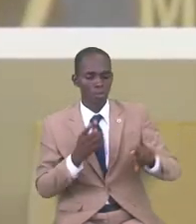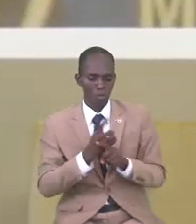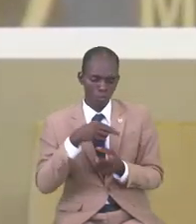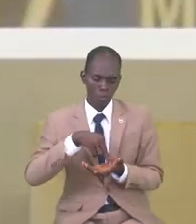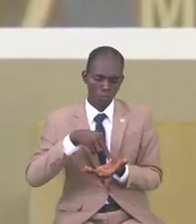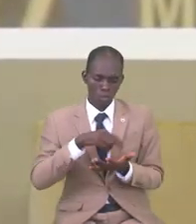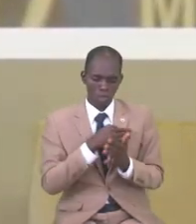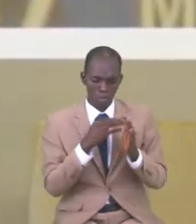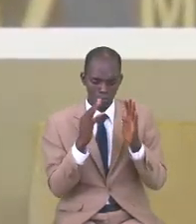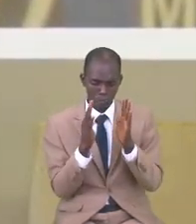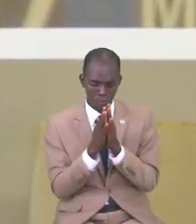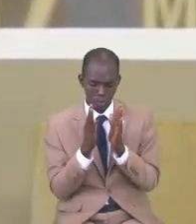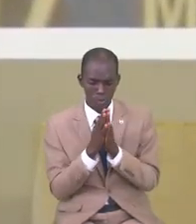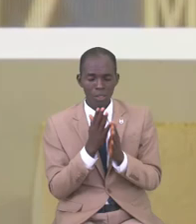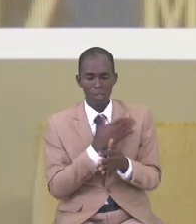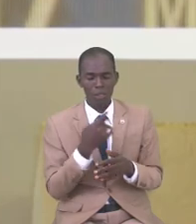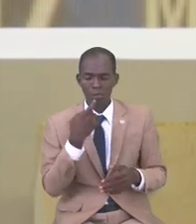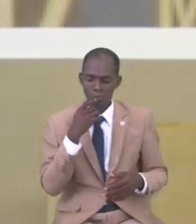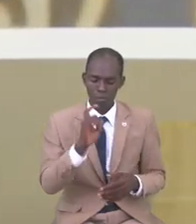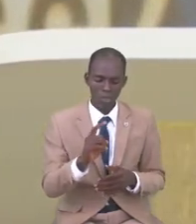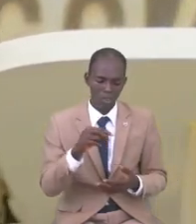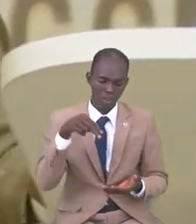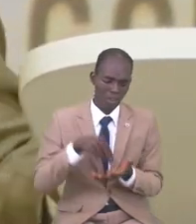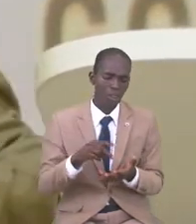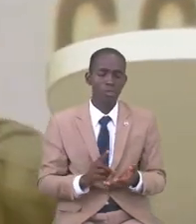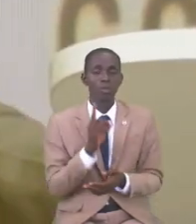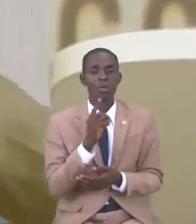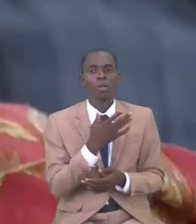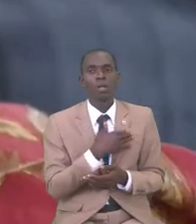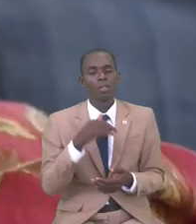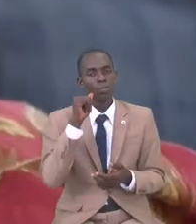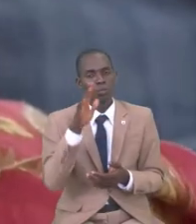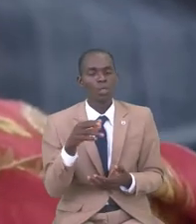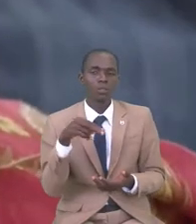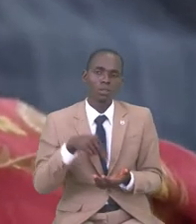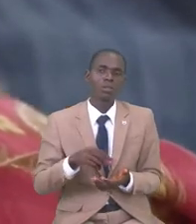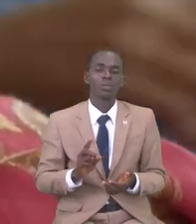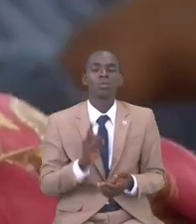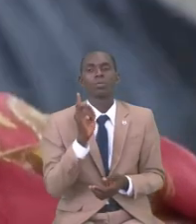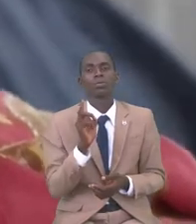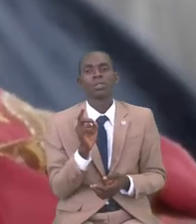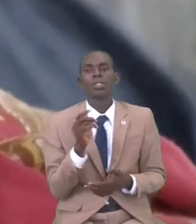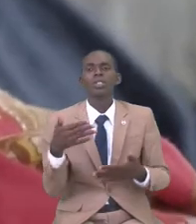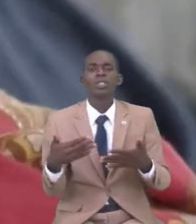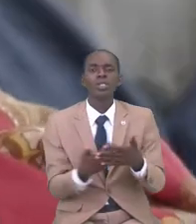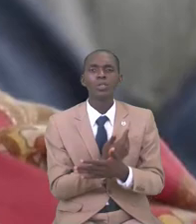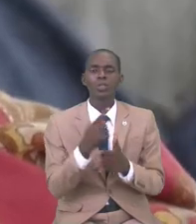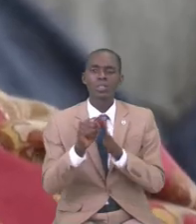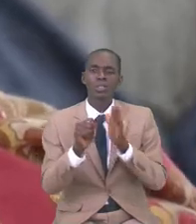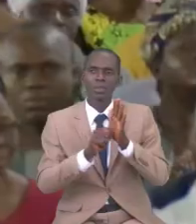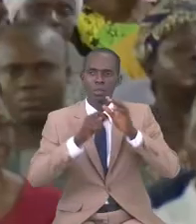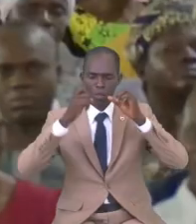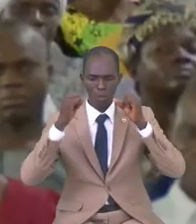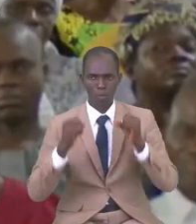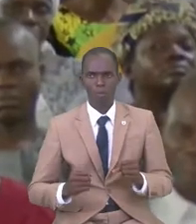and said, arise, and she arose. New Testament power. And